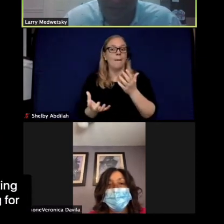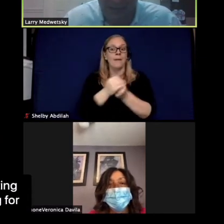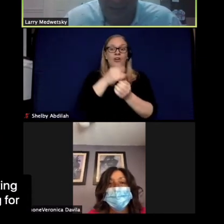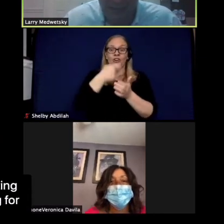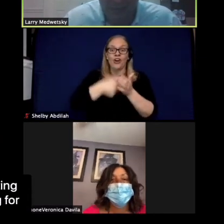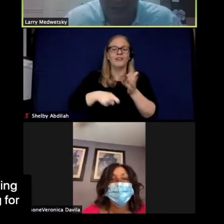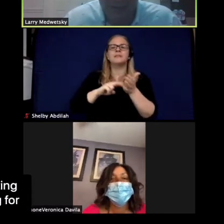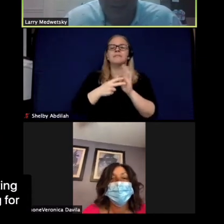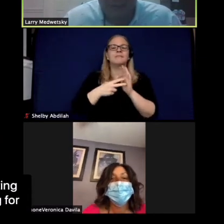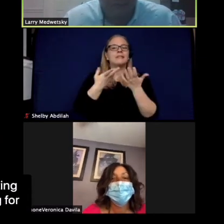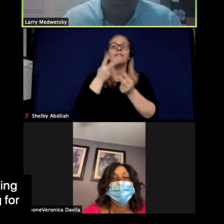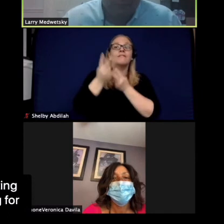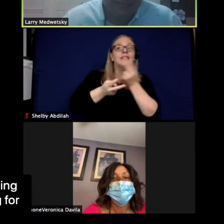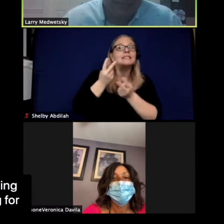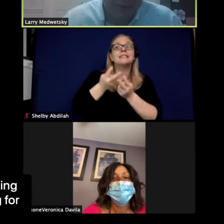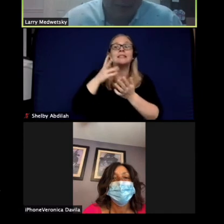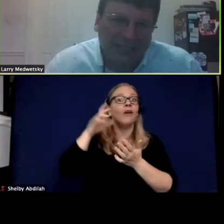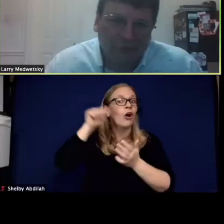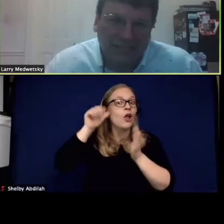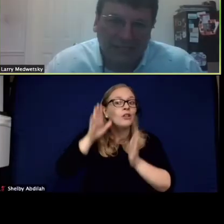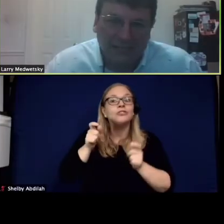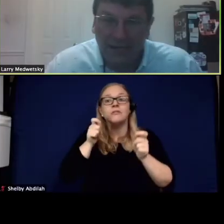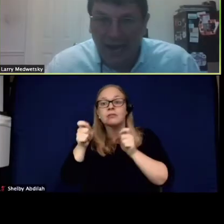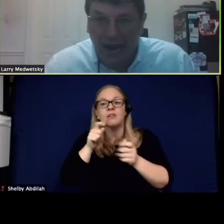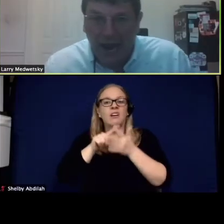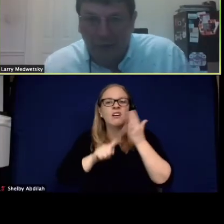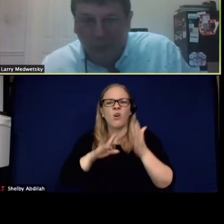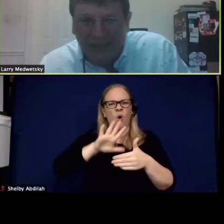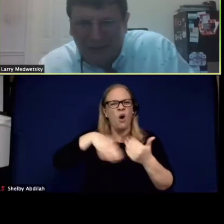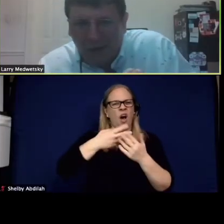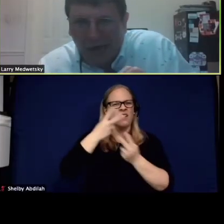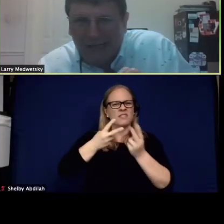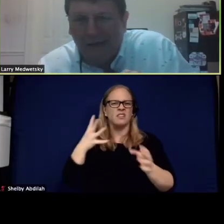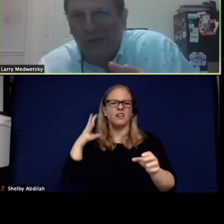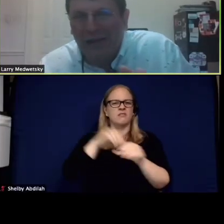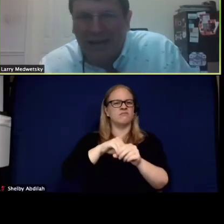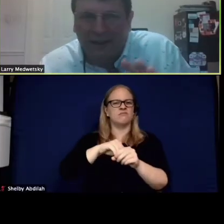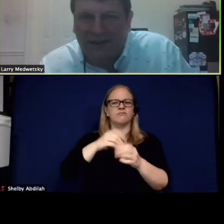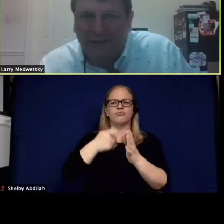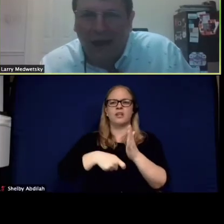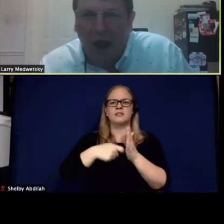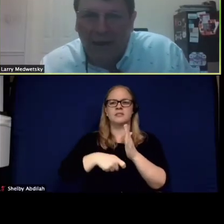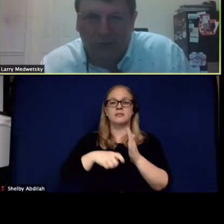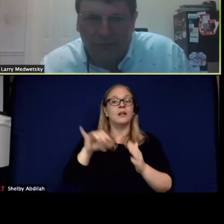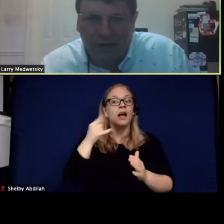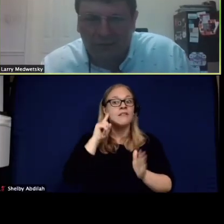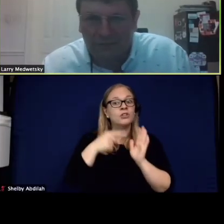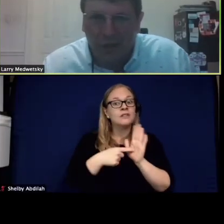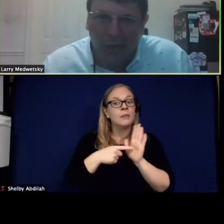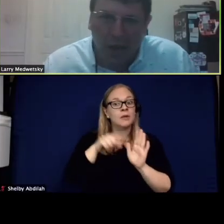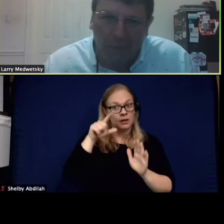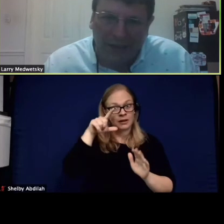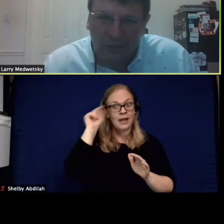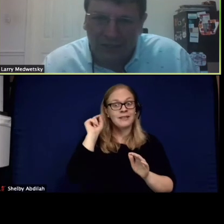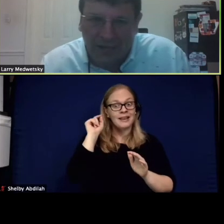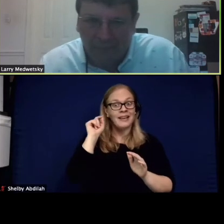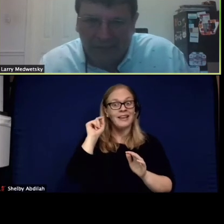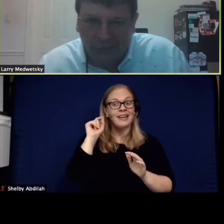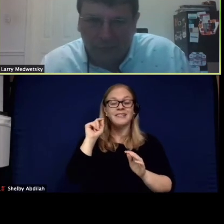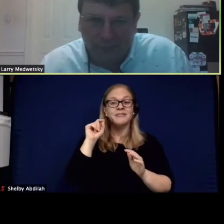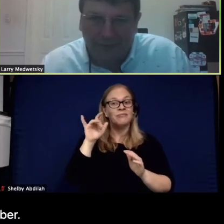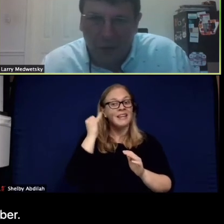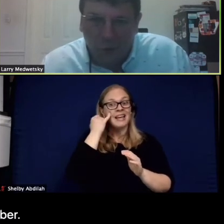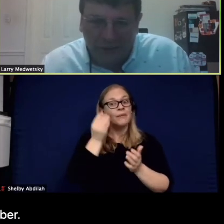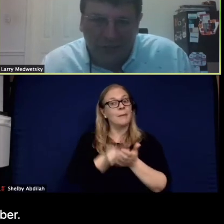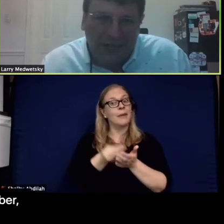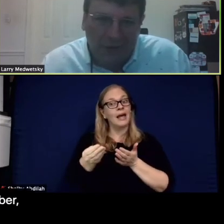example, Gallaudet, if someone buys hearing aids for us, and we kind of have a hybrid model, bundled and